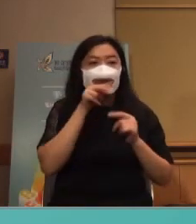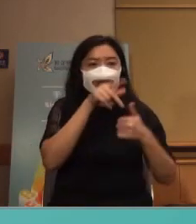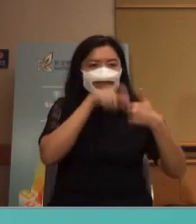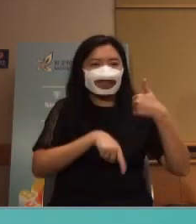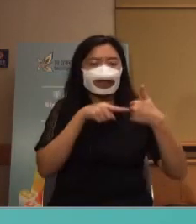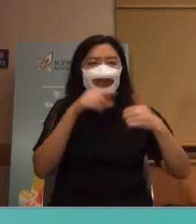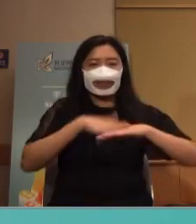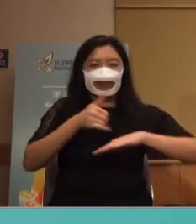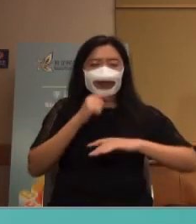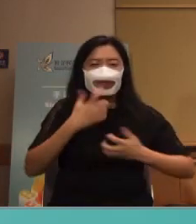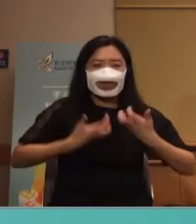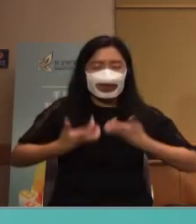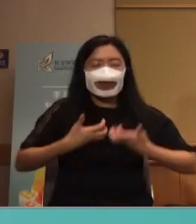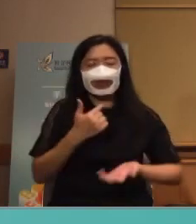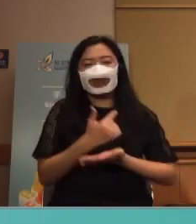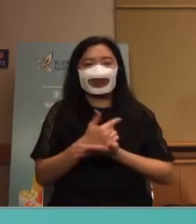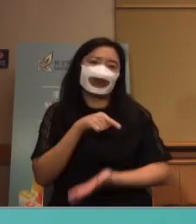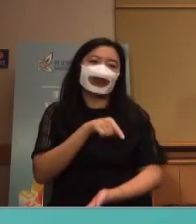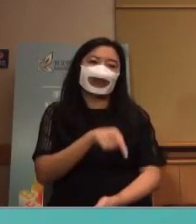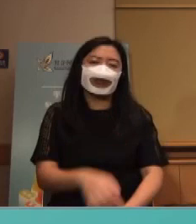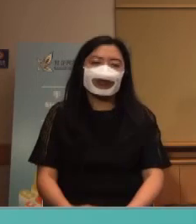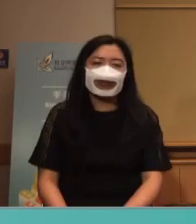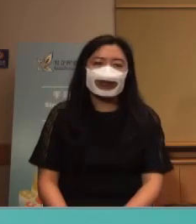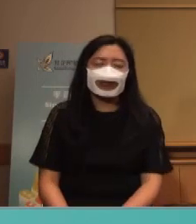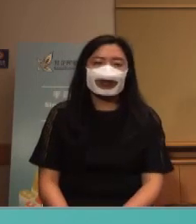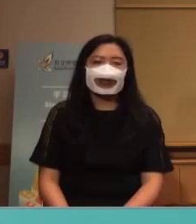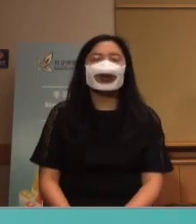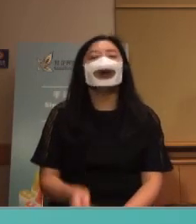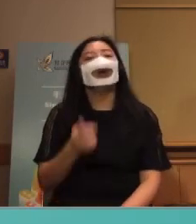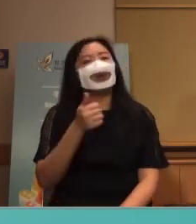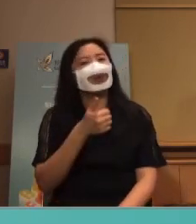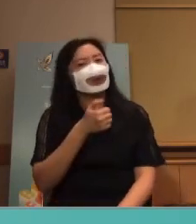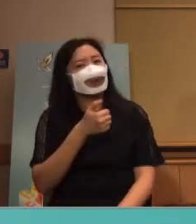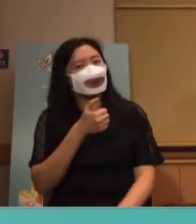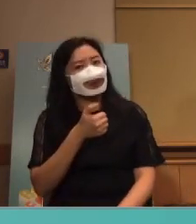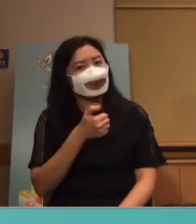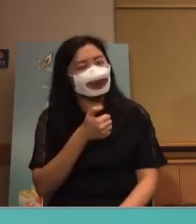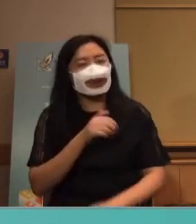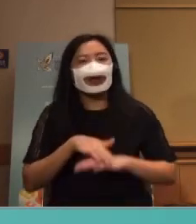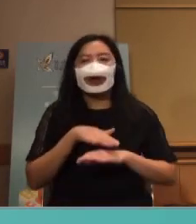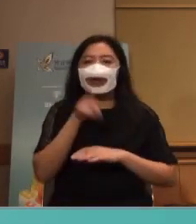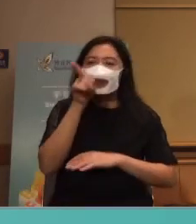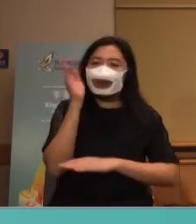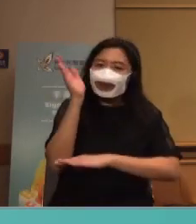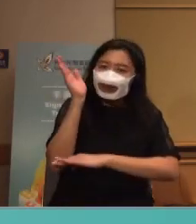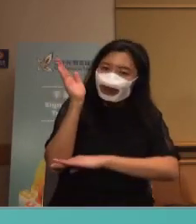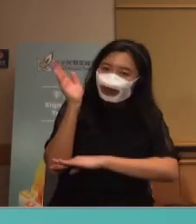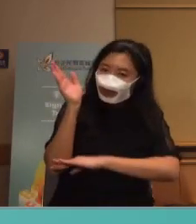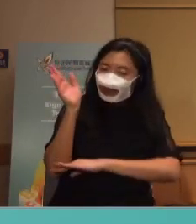Wow, thank you. I think that is a powerful message in terms of wanting to empower other